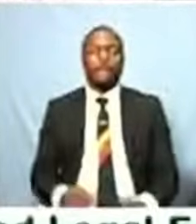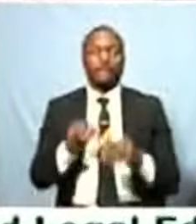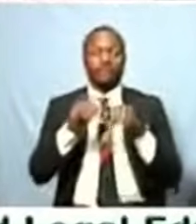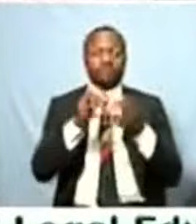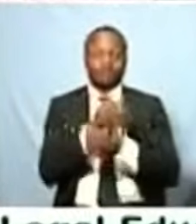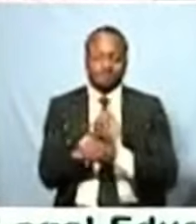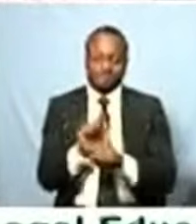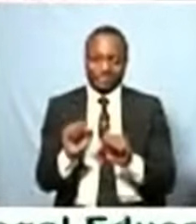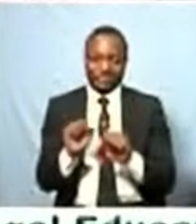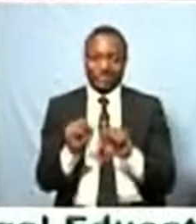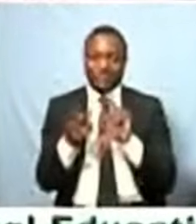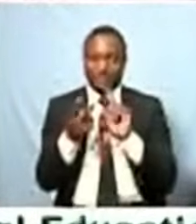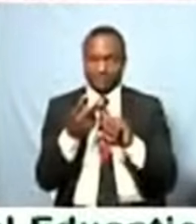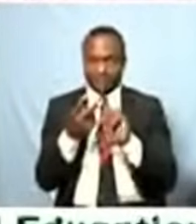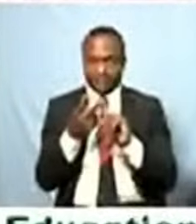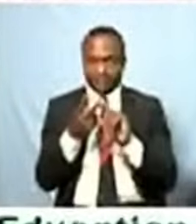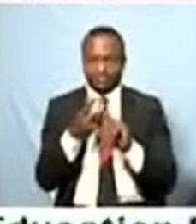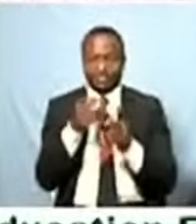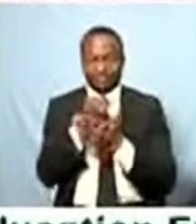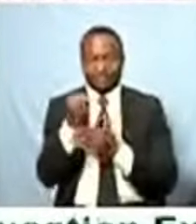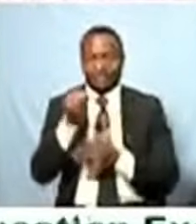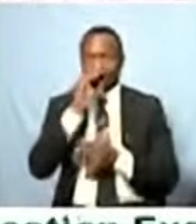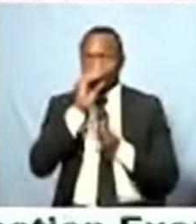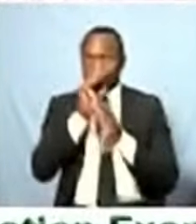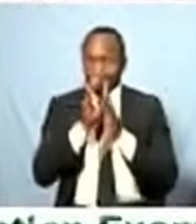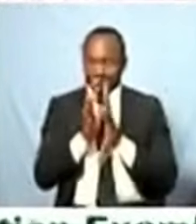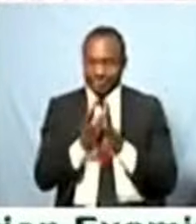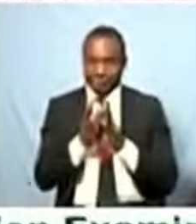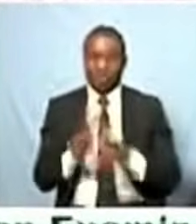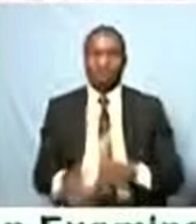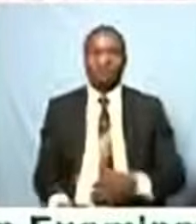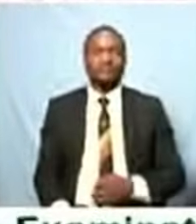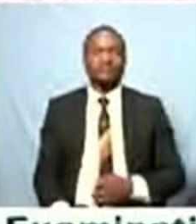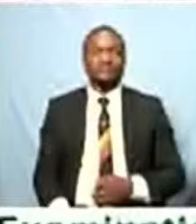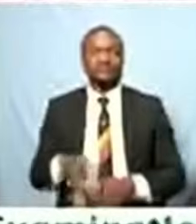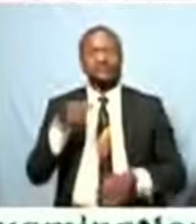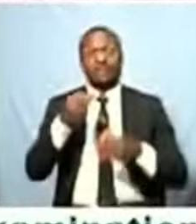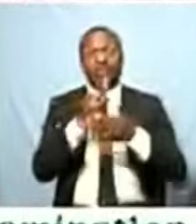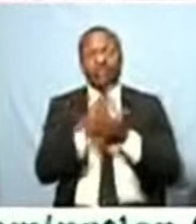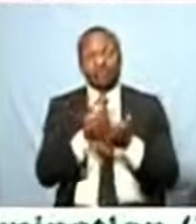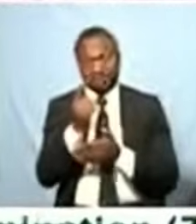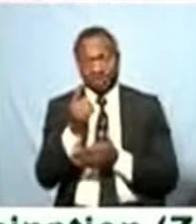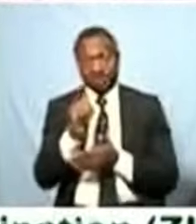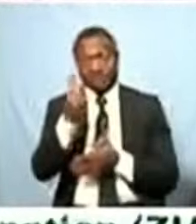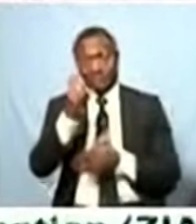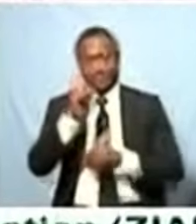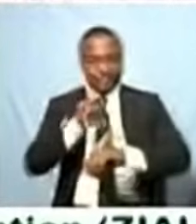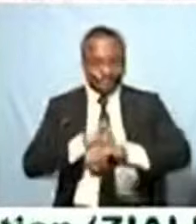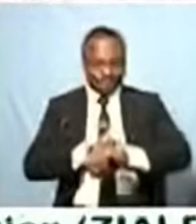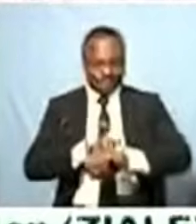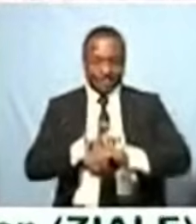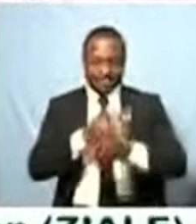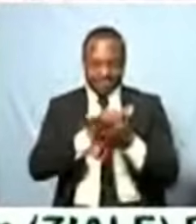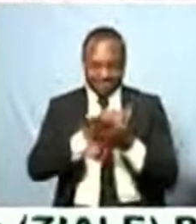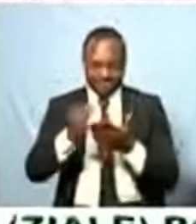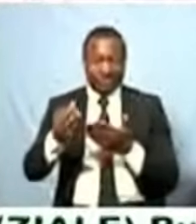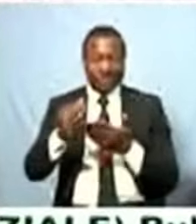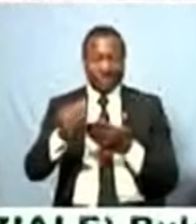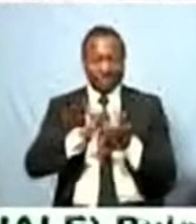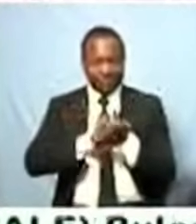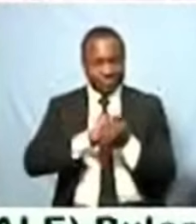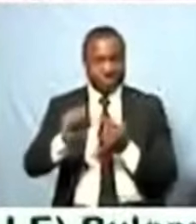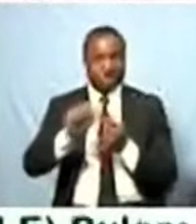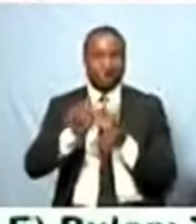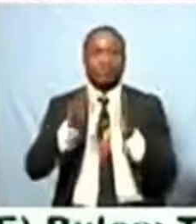solutions. The second issue, Madam Speaker, is that if someone on the first attempt fails to clear more than